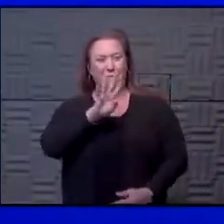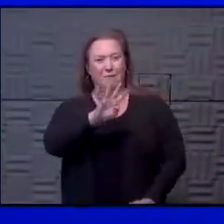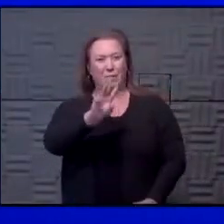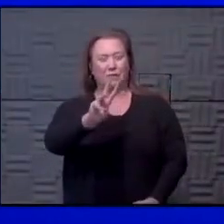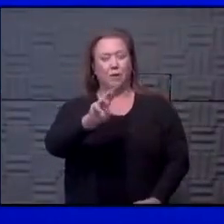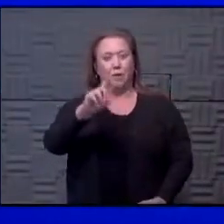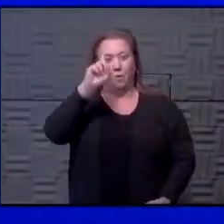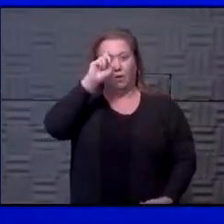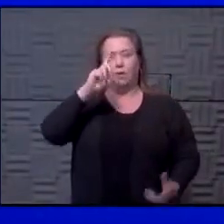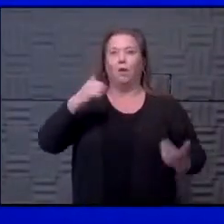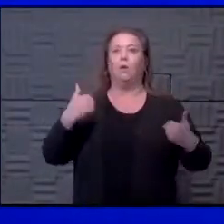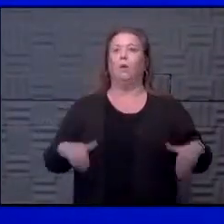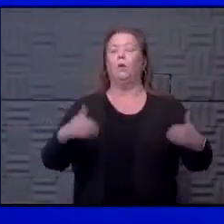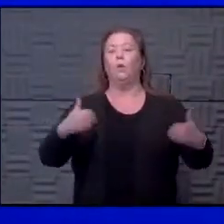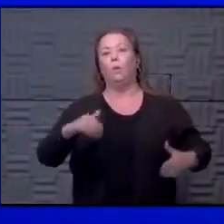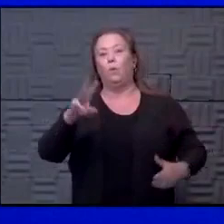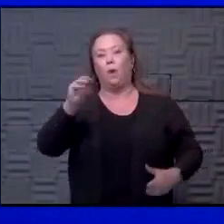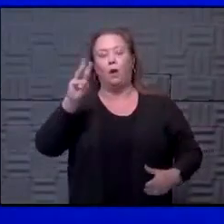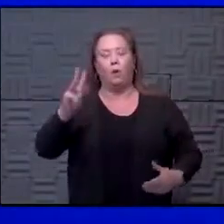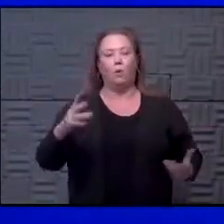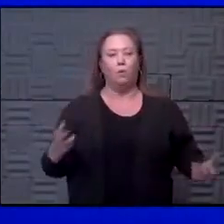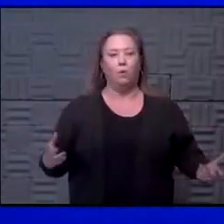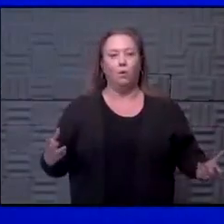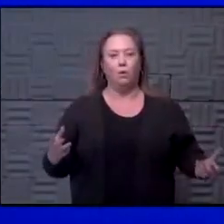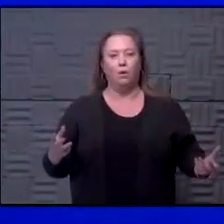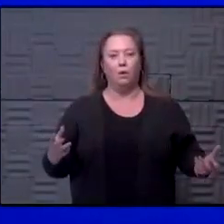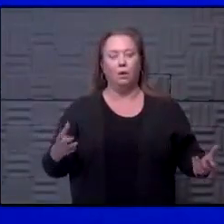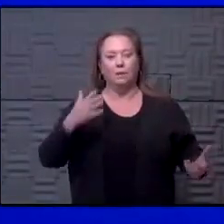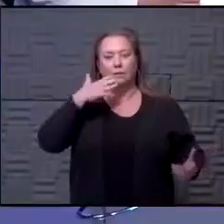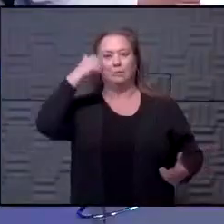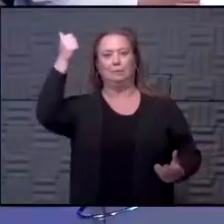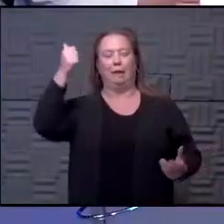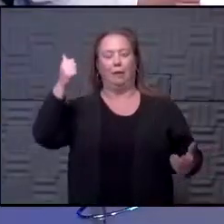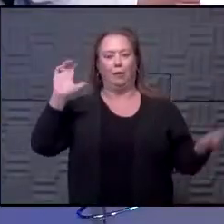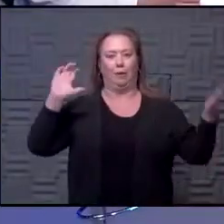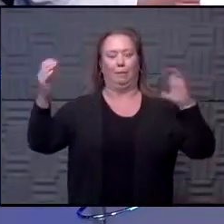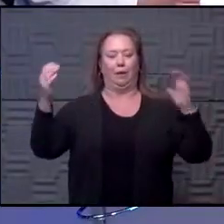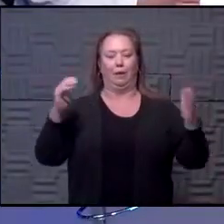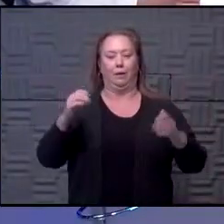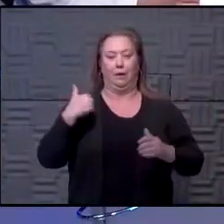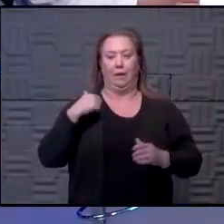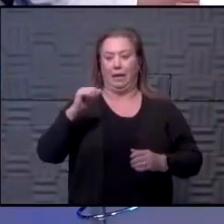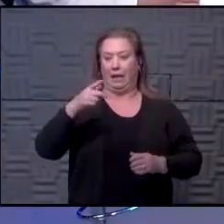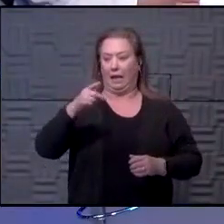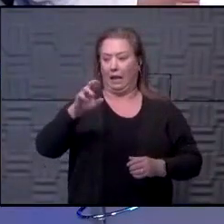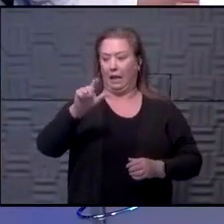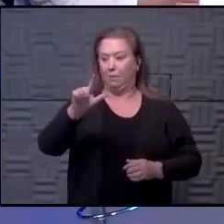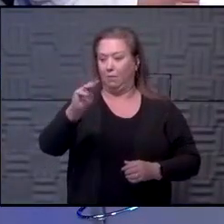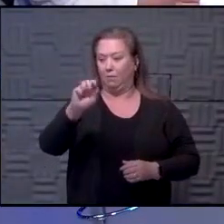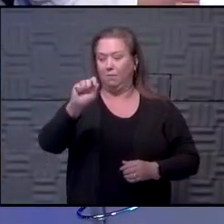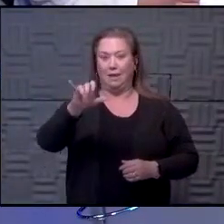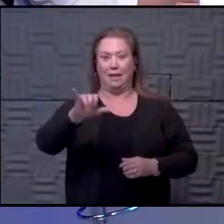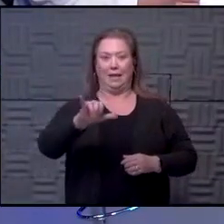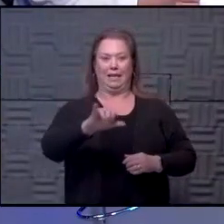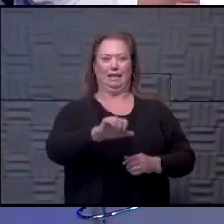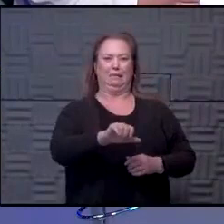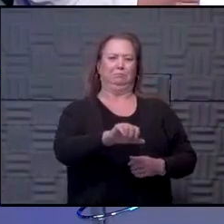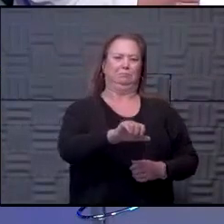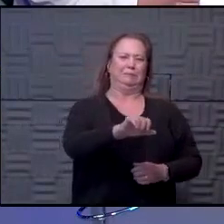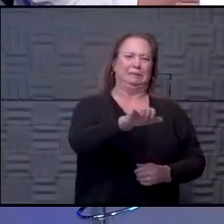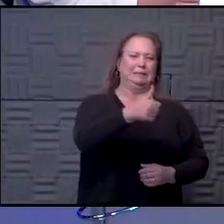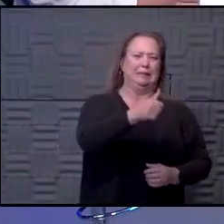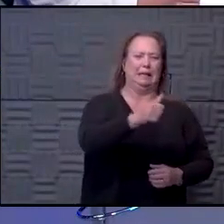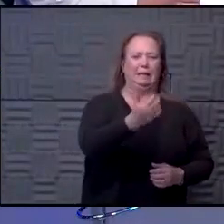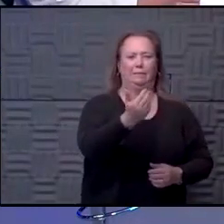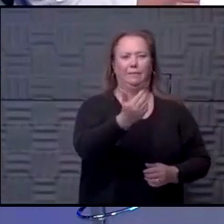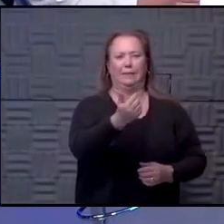would have thought the sky was collapsing. And now we're like, wow, this is so much better. Mm-hmm. Yeah, back in April and May when we were in the teens,